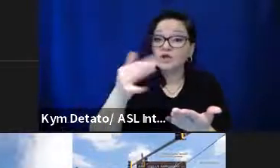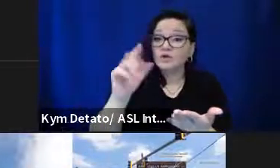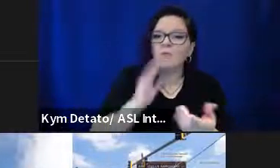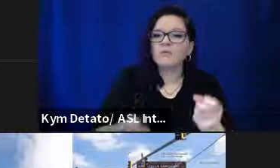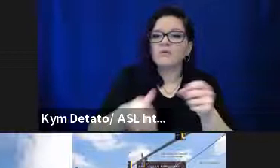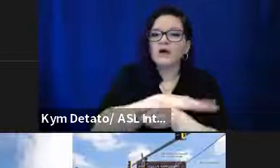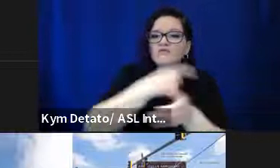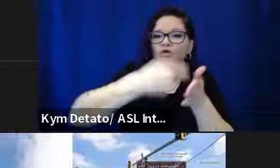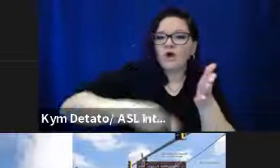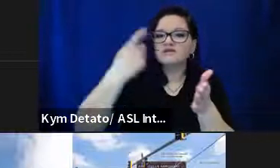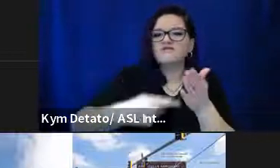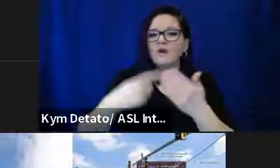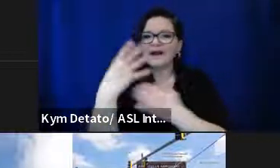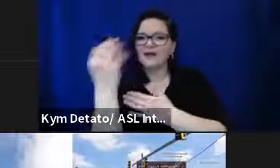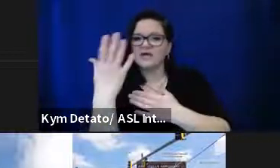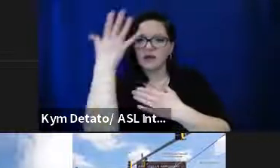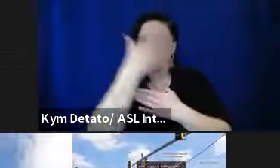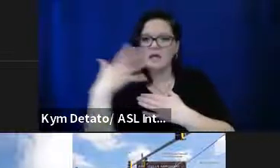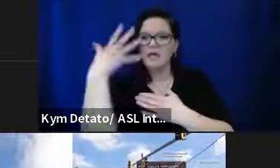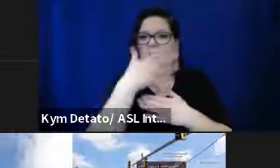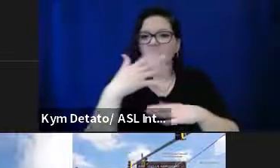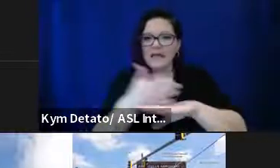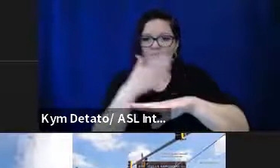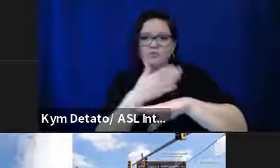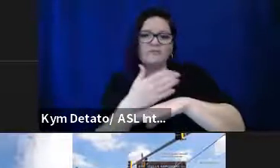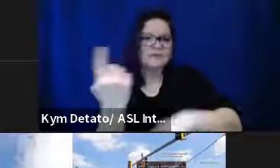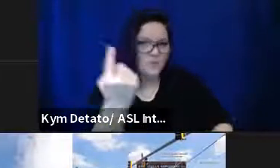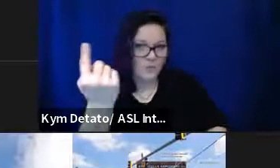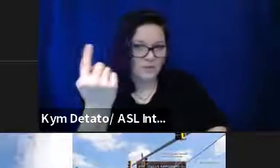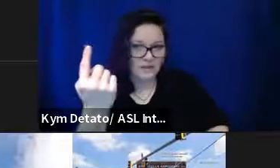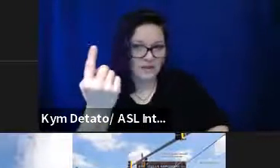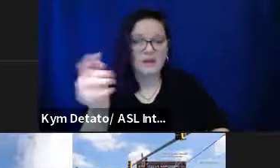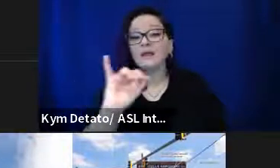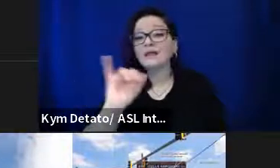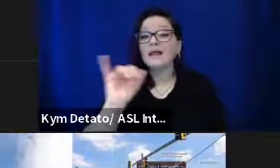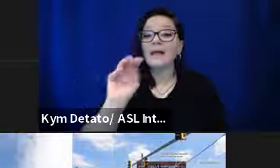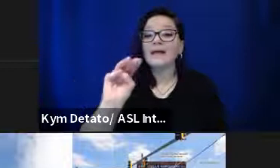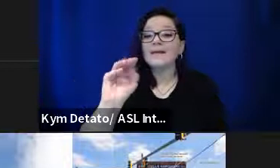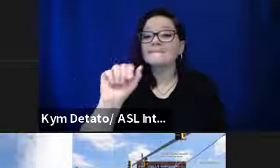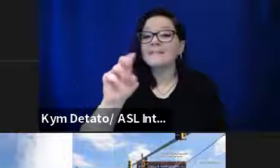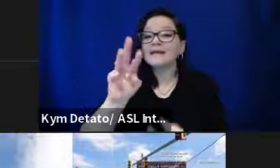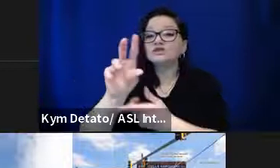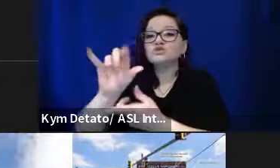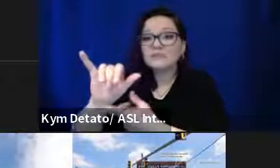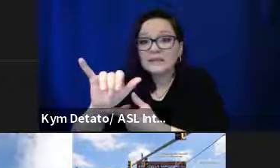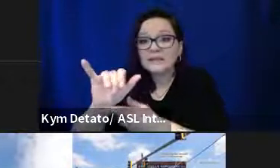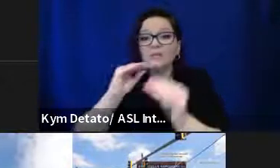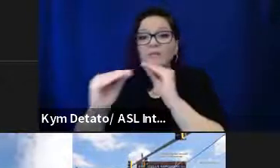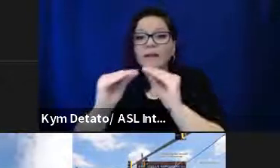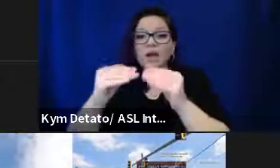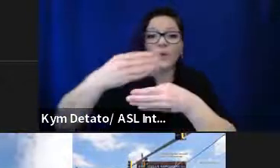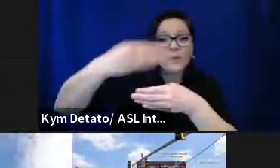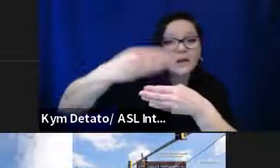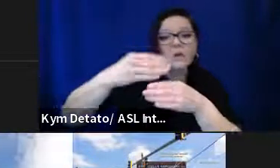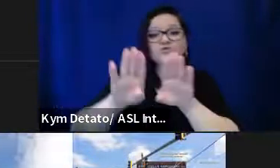the cost of exterior facade improvements only. So that includes things like masonry repair, windows, doors and